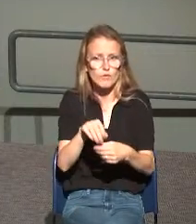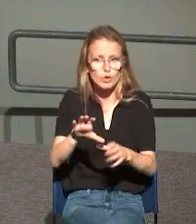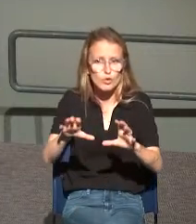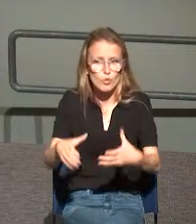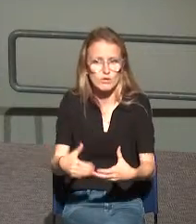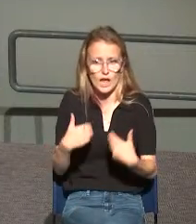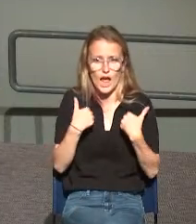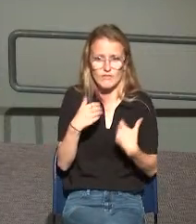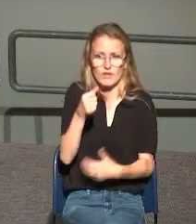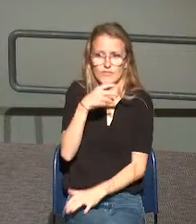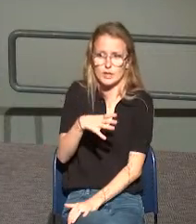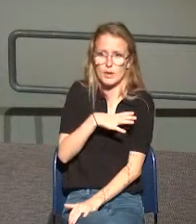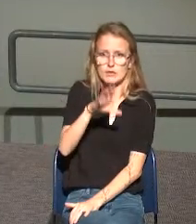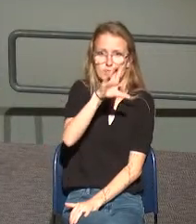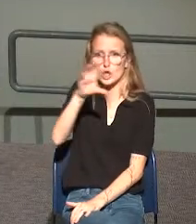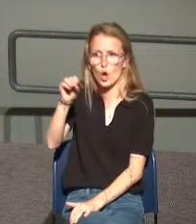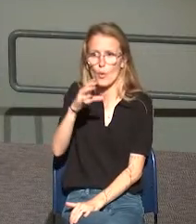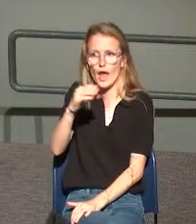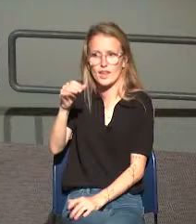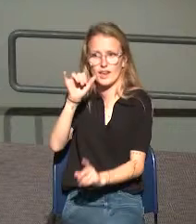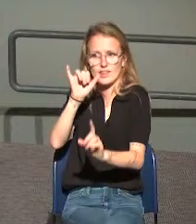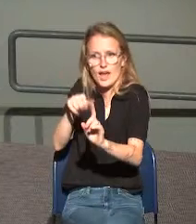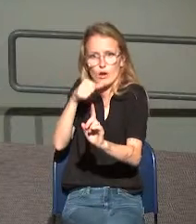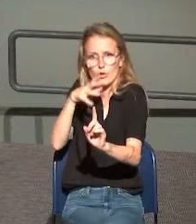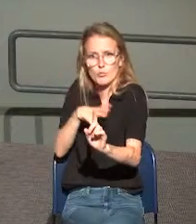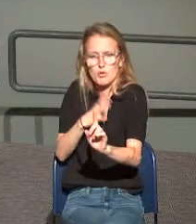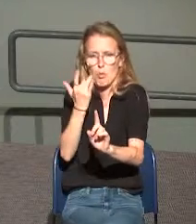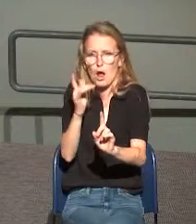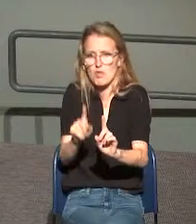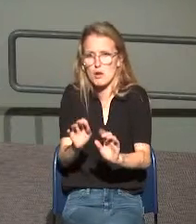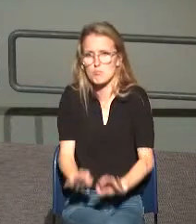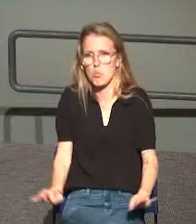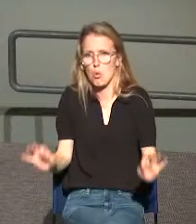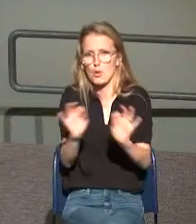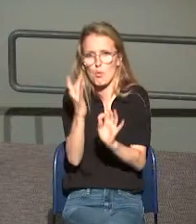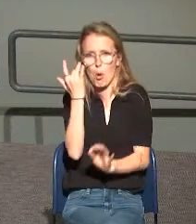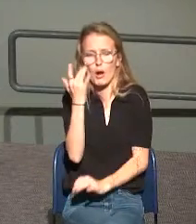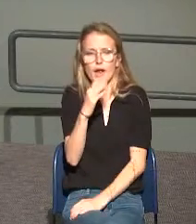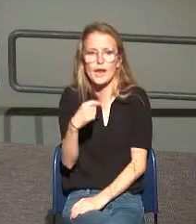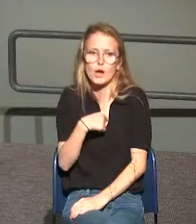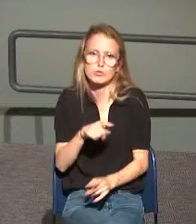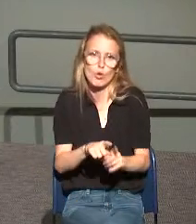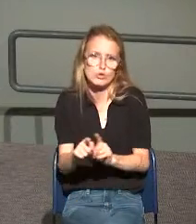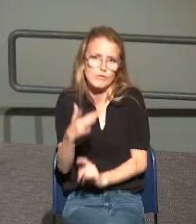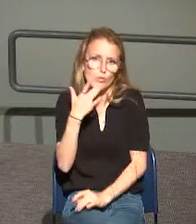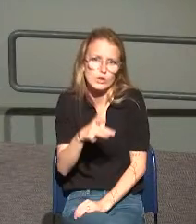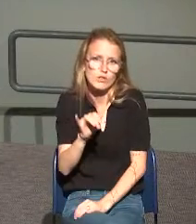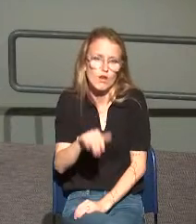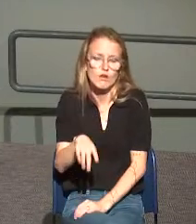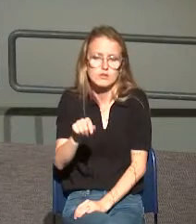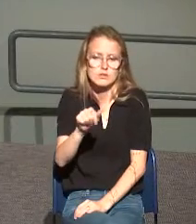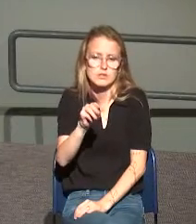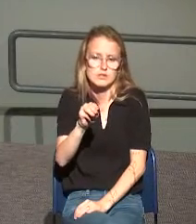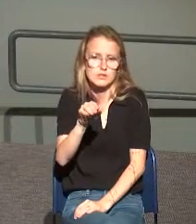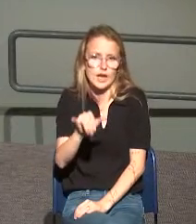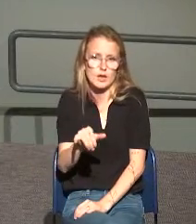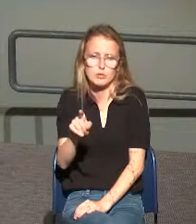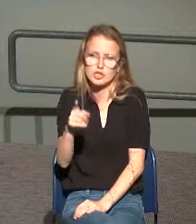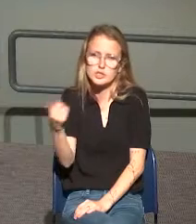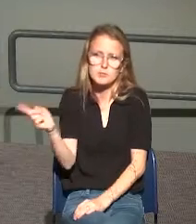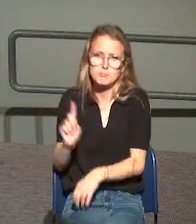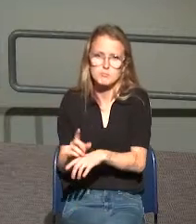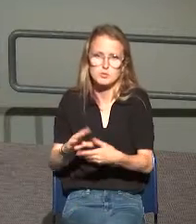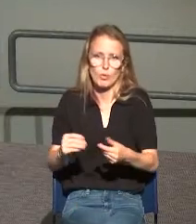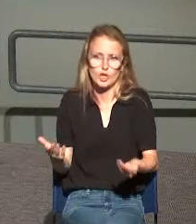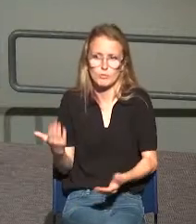CO and then that particular woman? What difference did that make? And I was also fortunate that Tammy Jo Schultz, who I think spoke here, was in